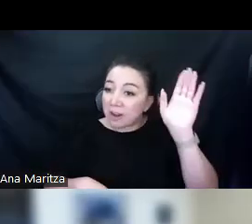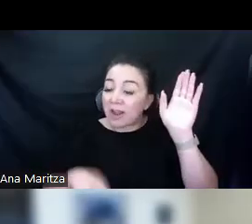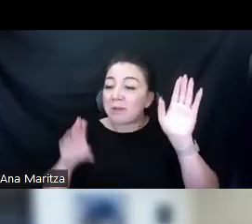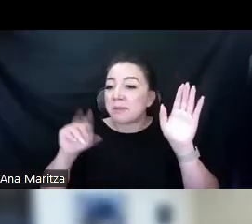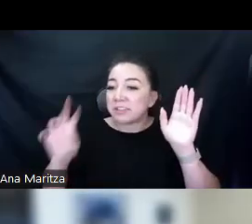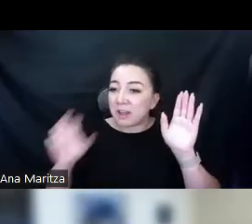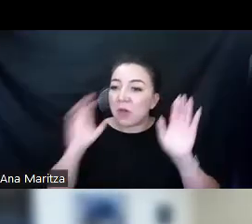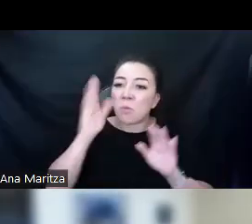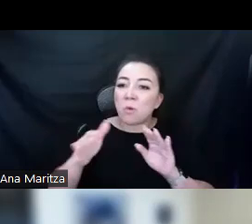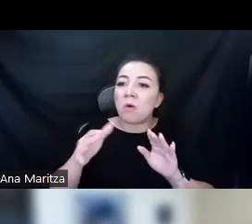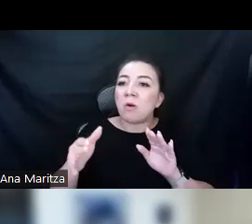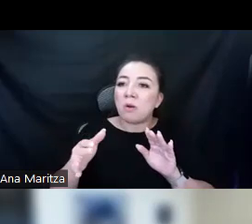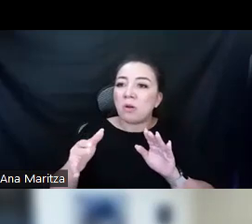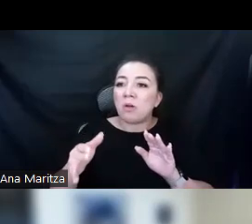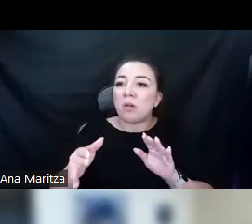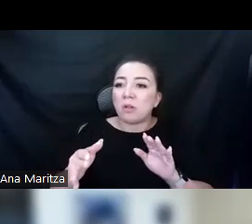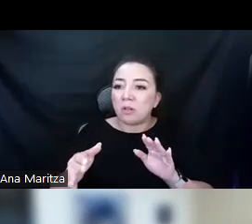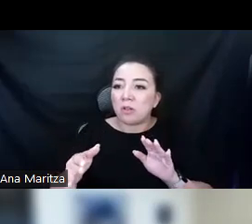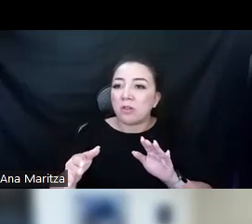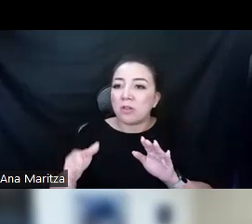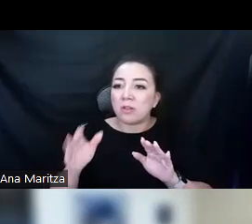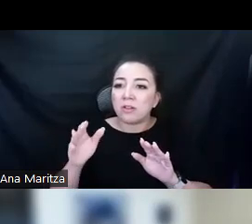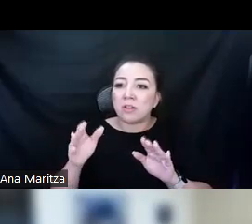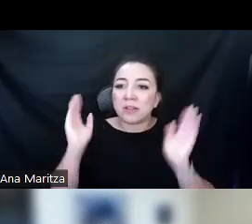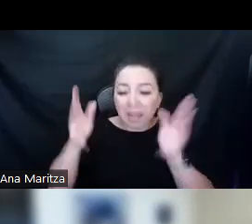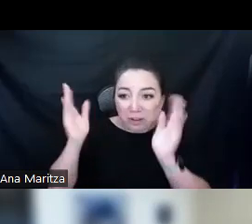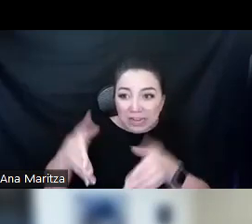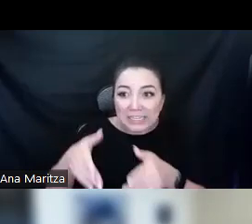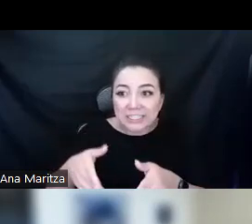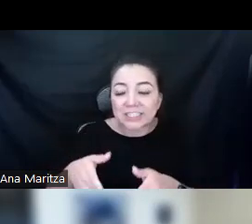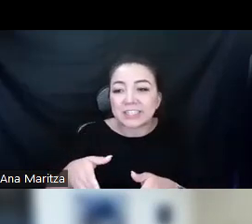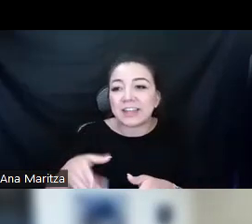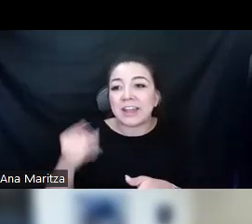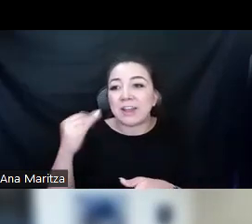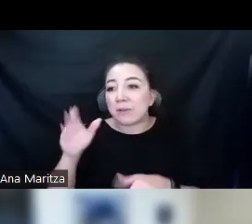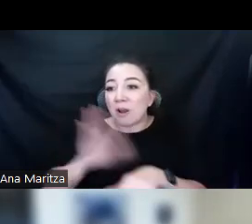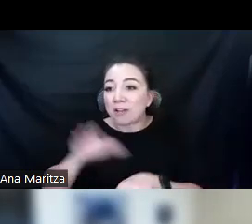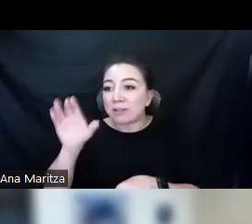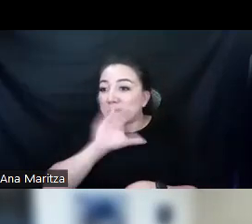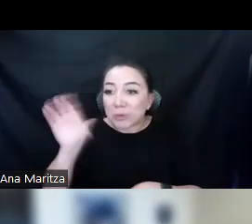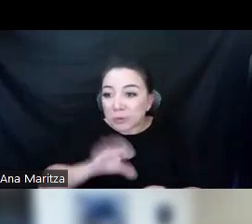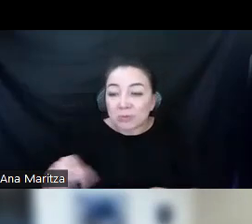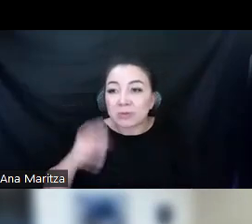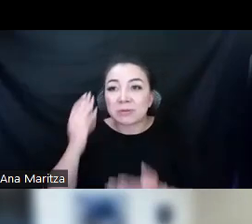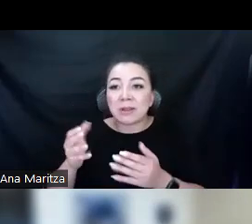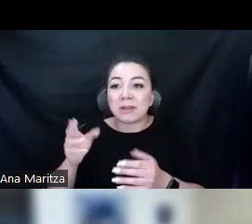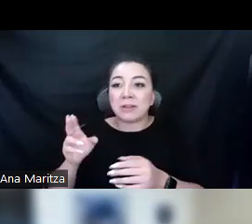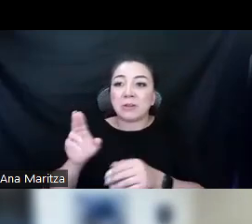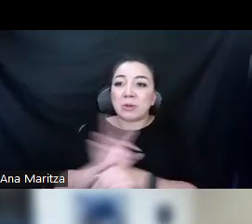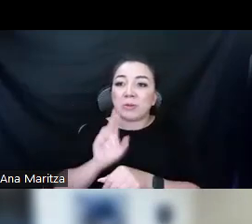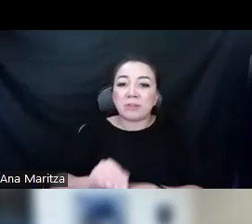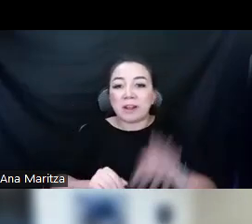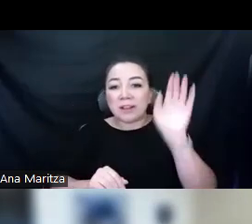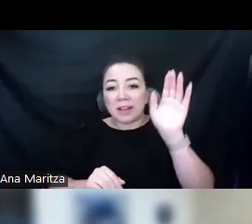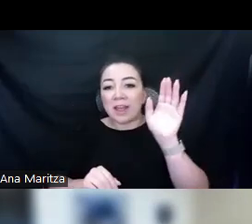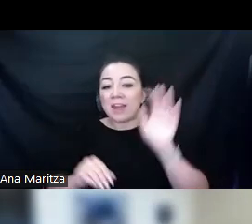will get her attention. If you're on Zoom, you may use the raised hand